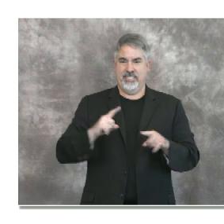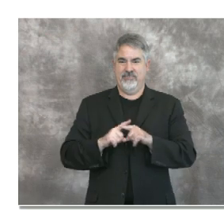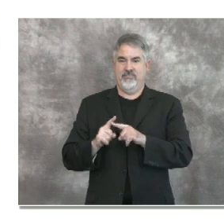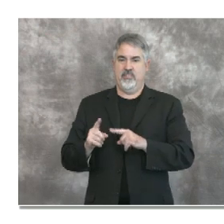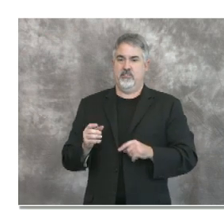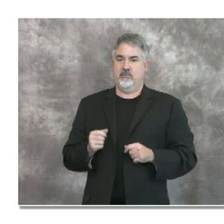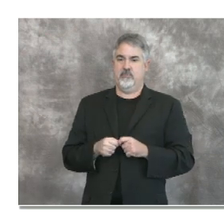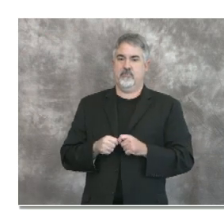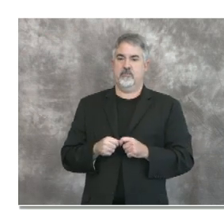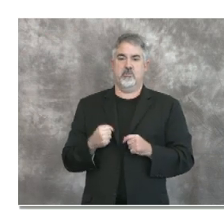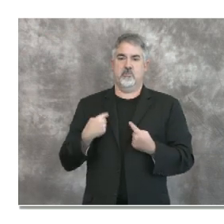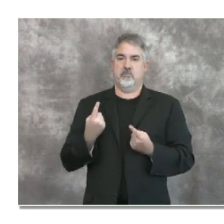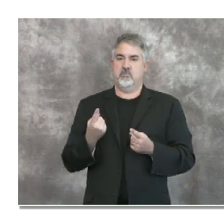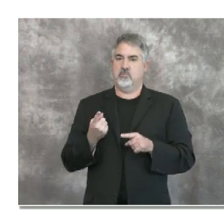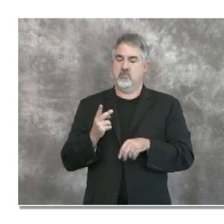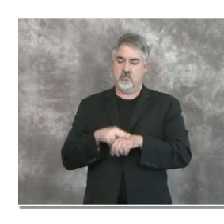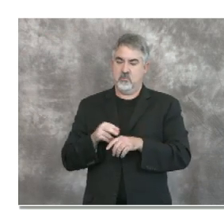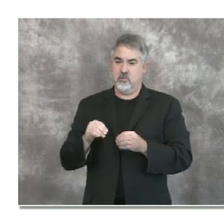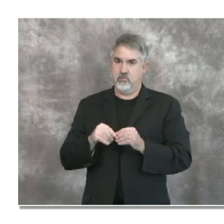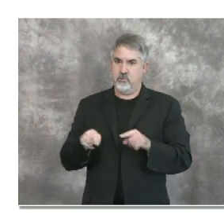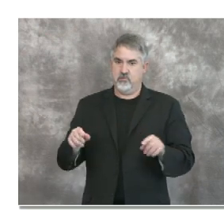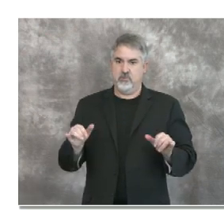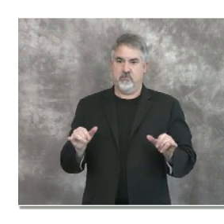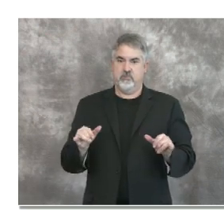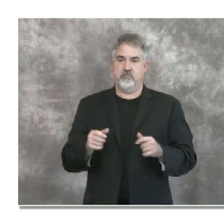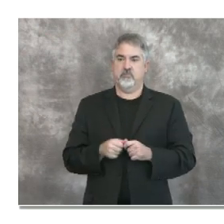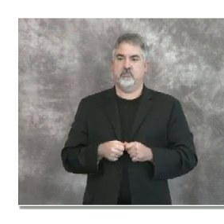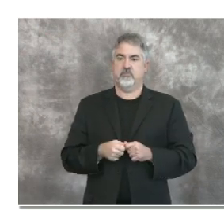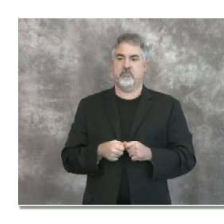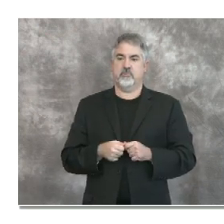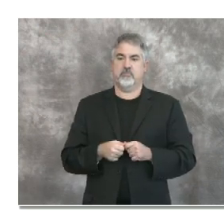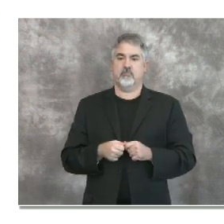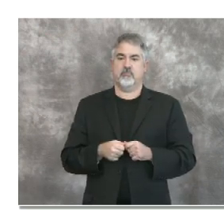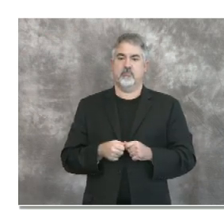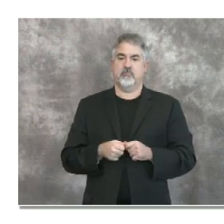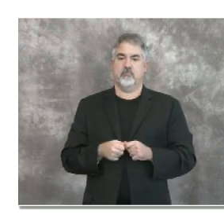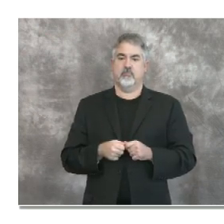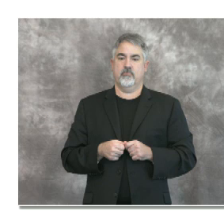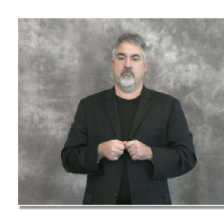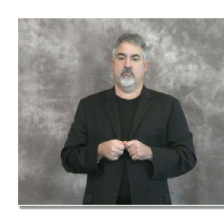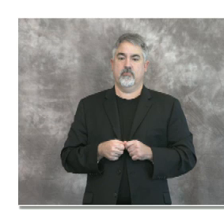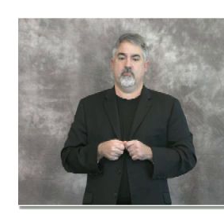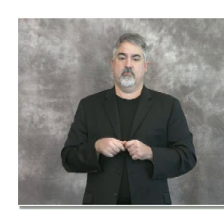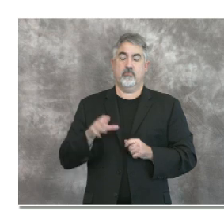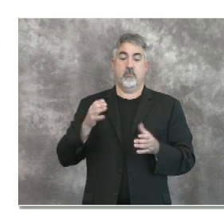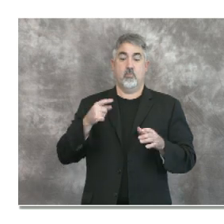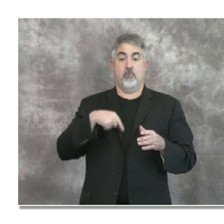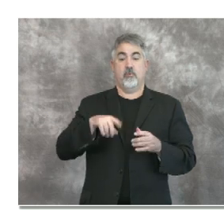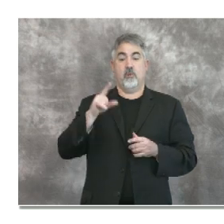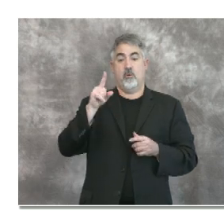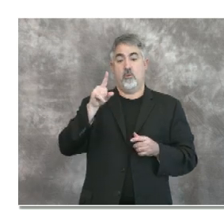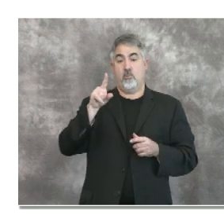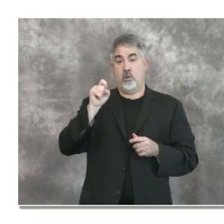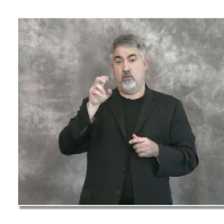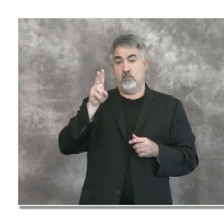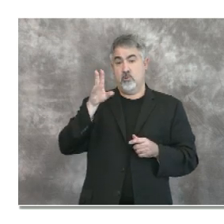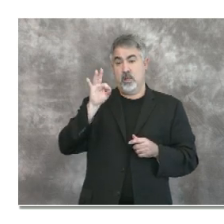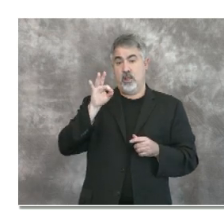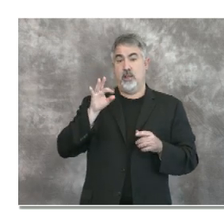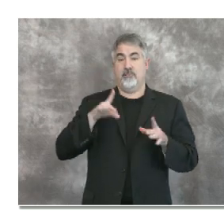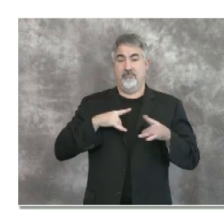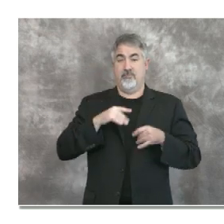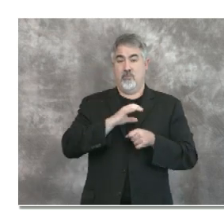of outbreaks in this category, and this group represents 129 cases and 4